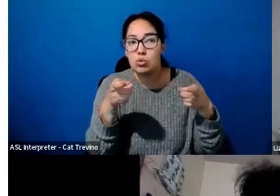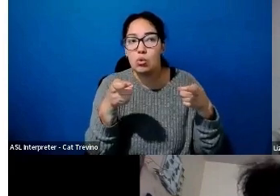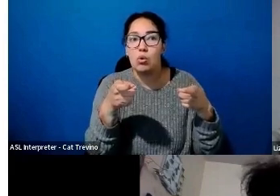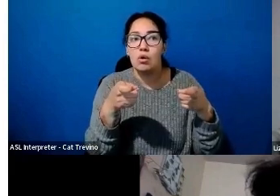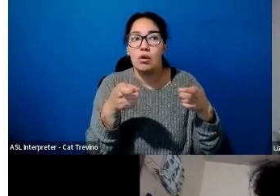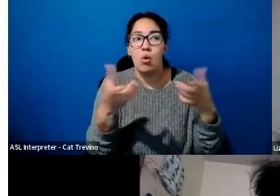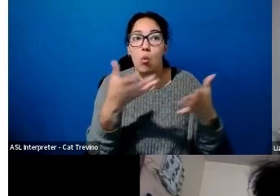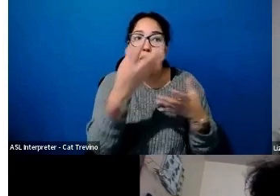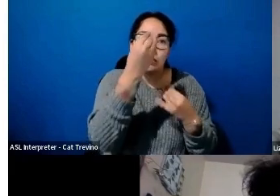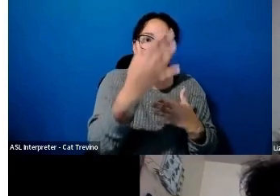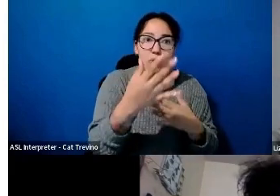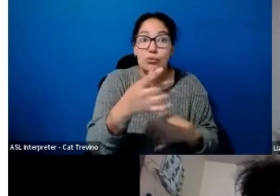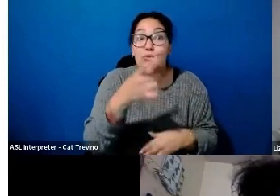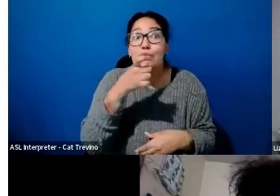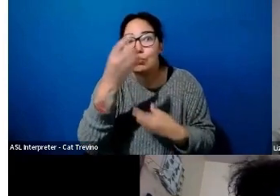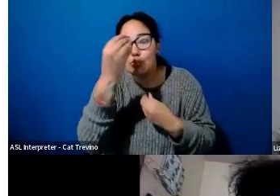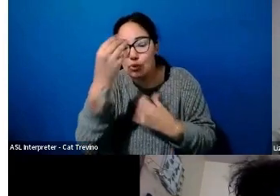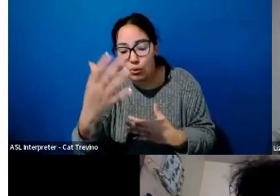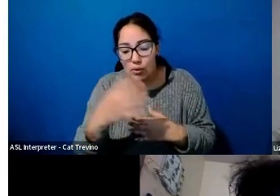whom. And